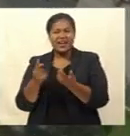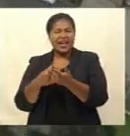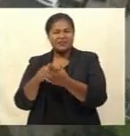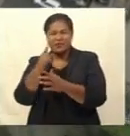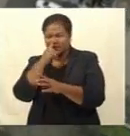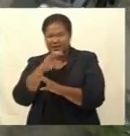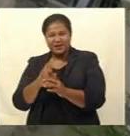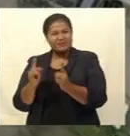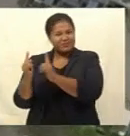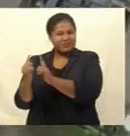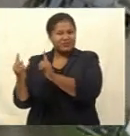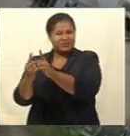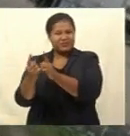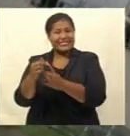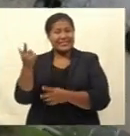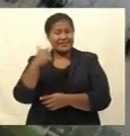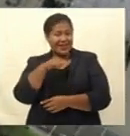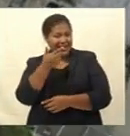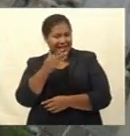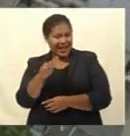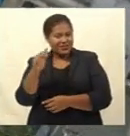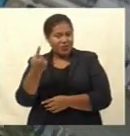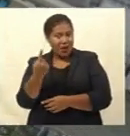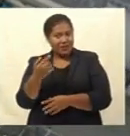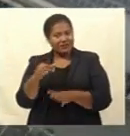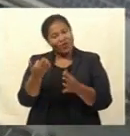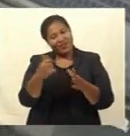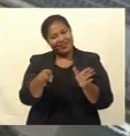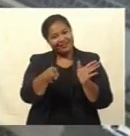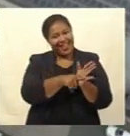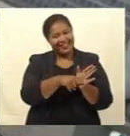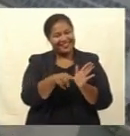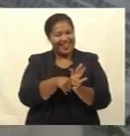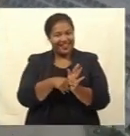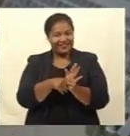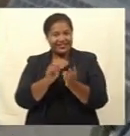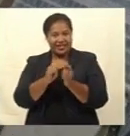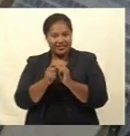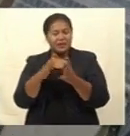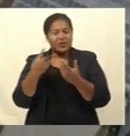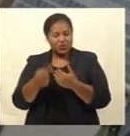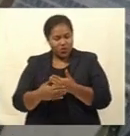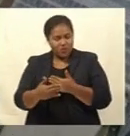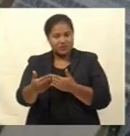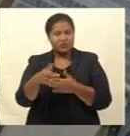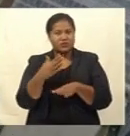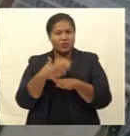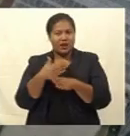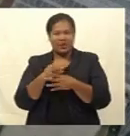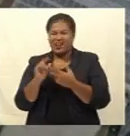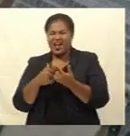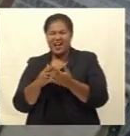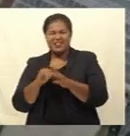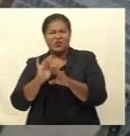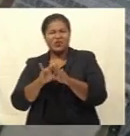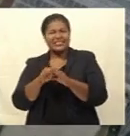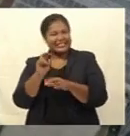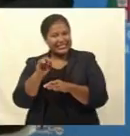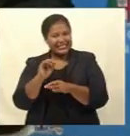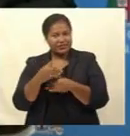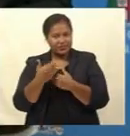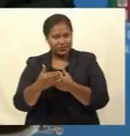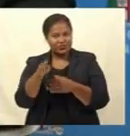with all 791 testing negative. He says they continue to investigate whether there are other contacts that need to be